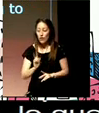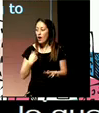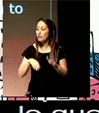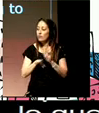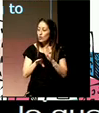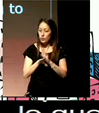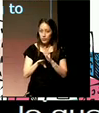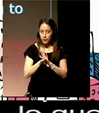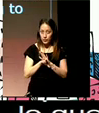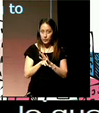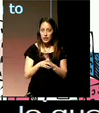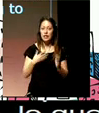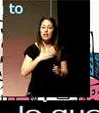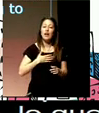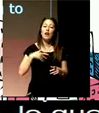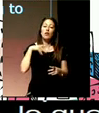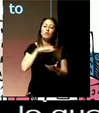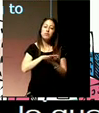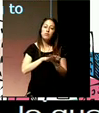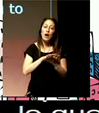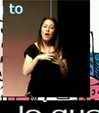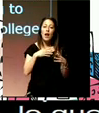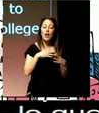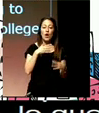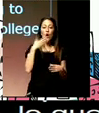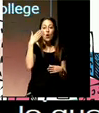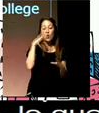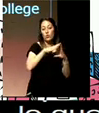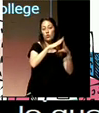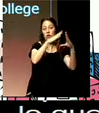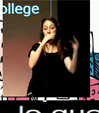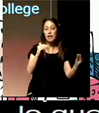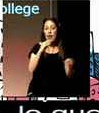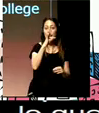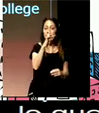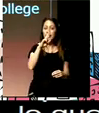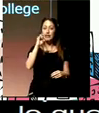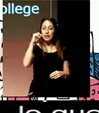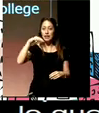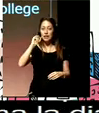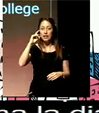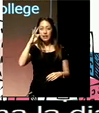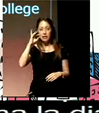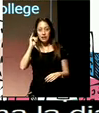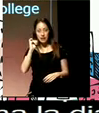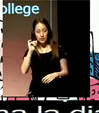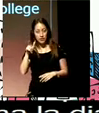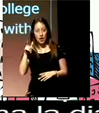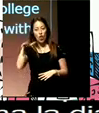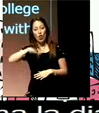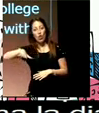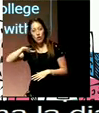historic university campus with many fine 18th, here we see some of the images of it here